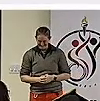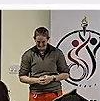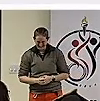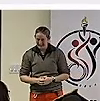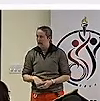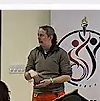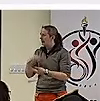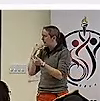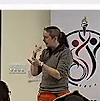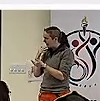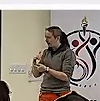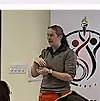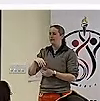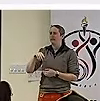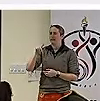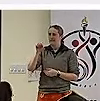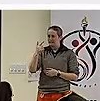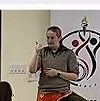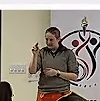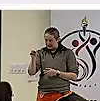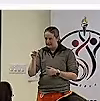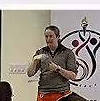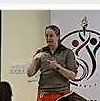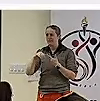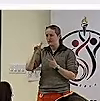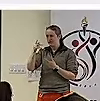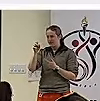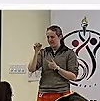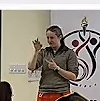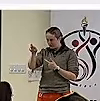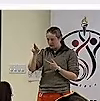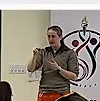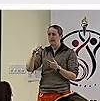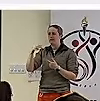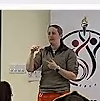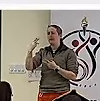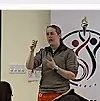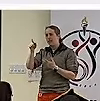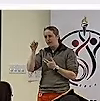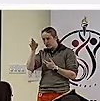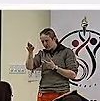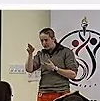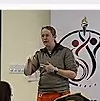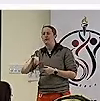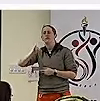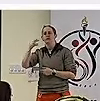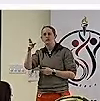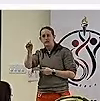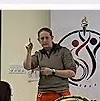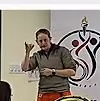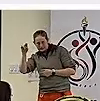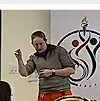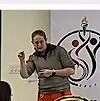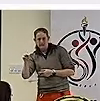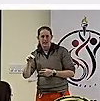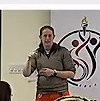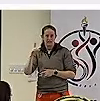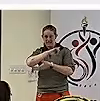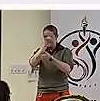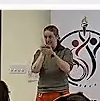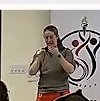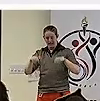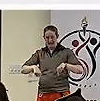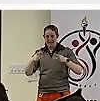Heather, Justin. You guys did an amazing job in designing this place. It is truly one of the nicest buildings I've seen as